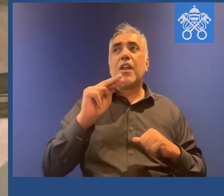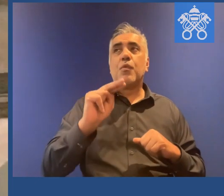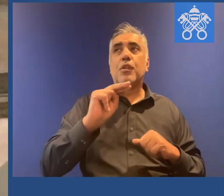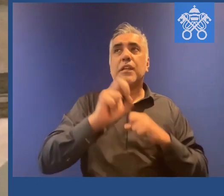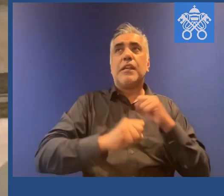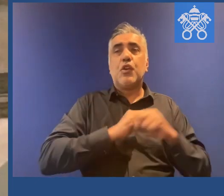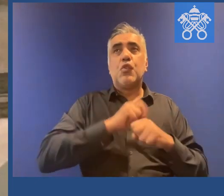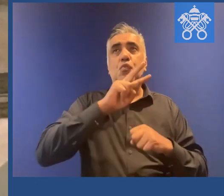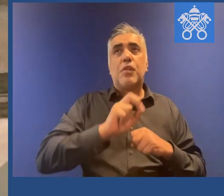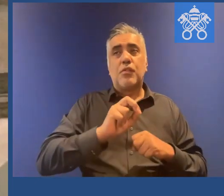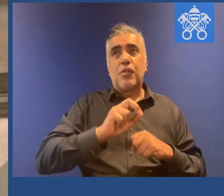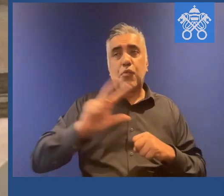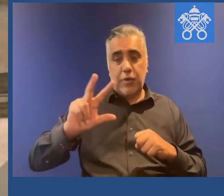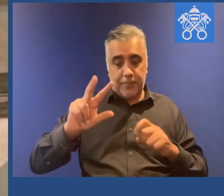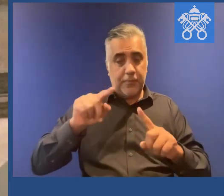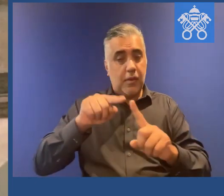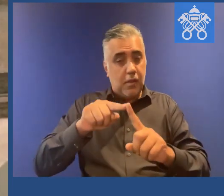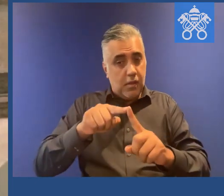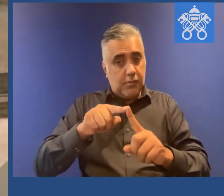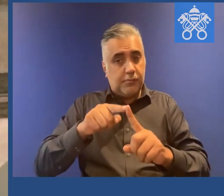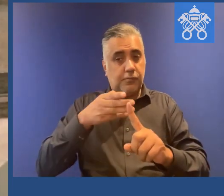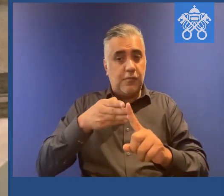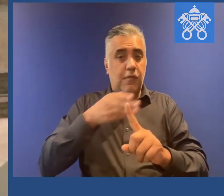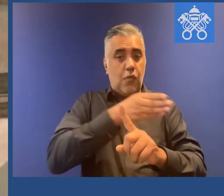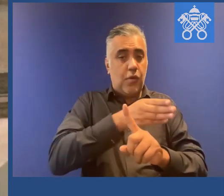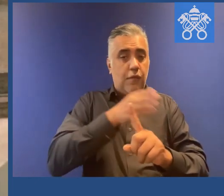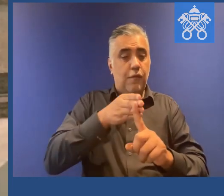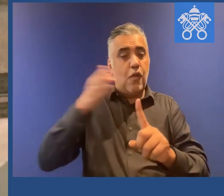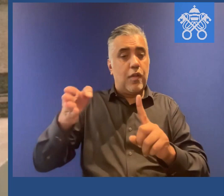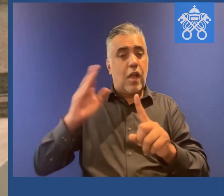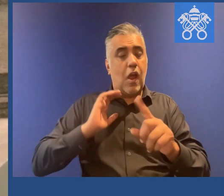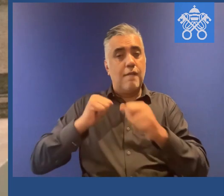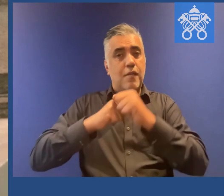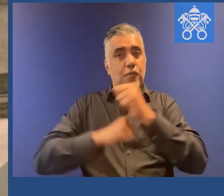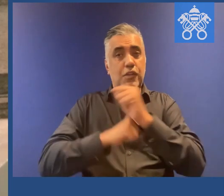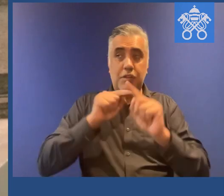January 2003, following our foundation in Kuwait.